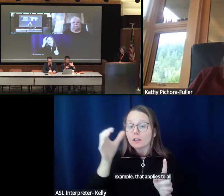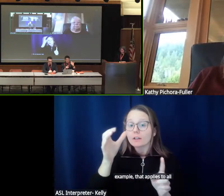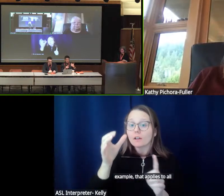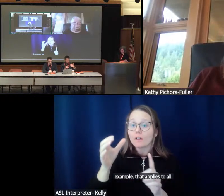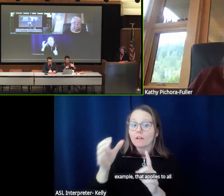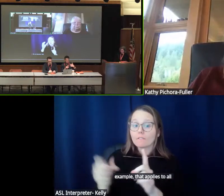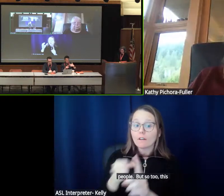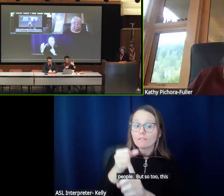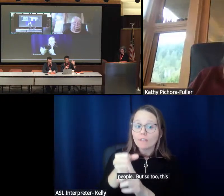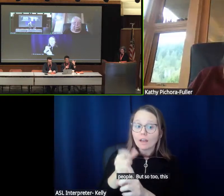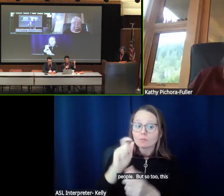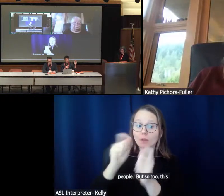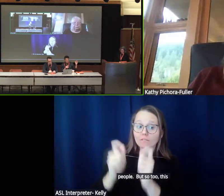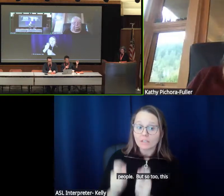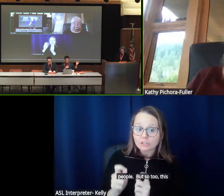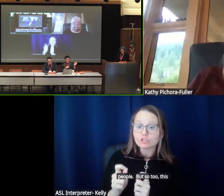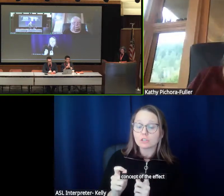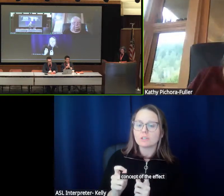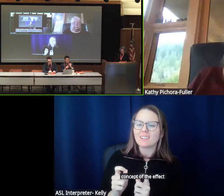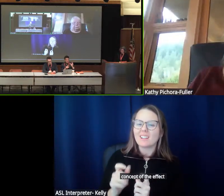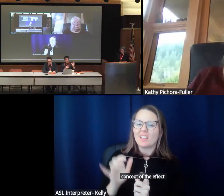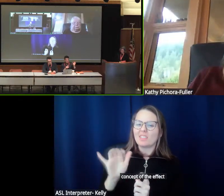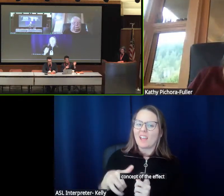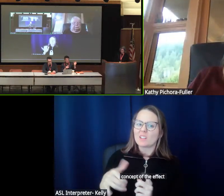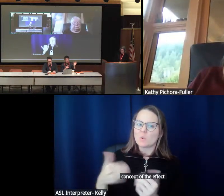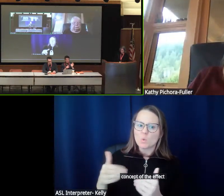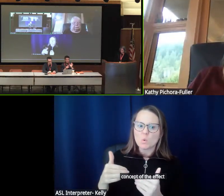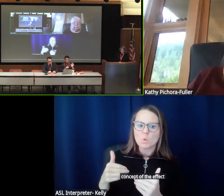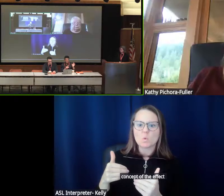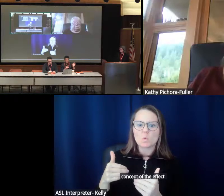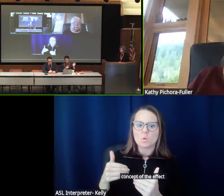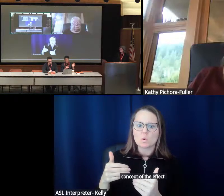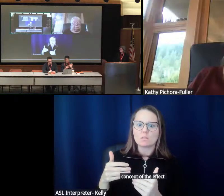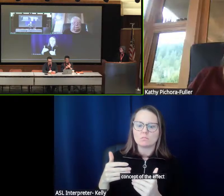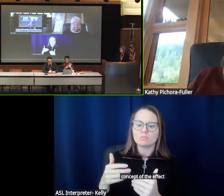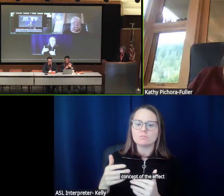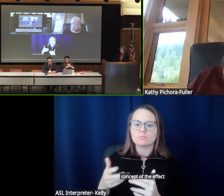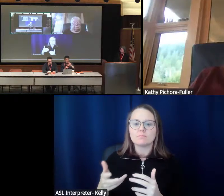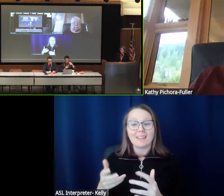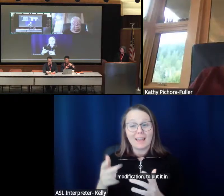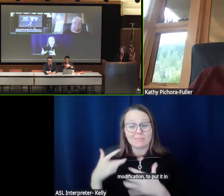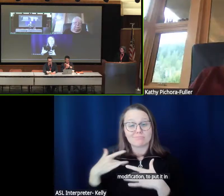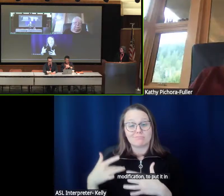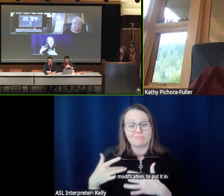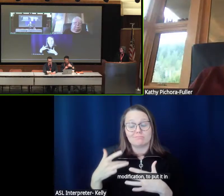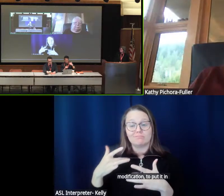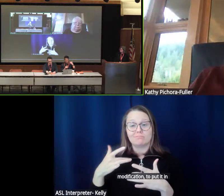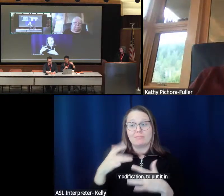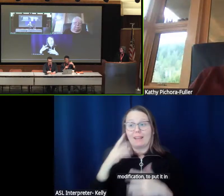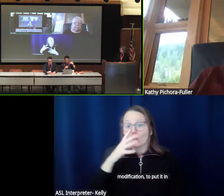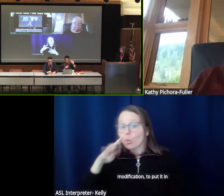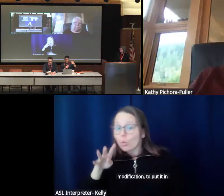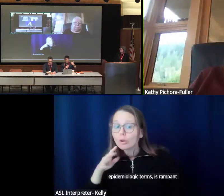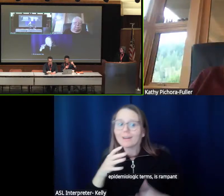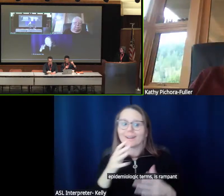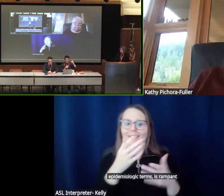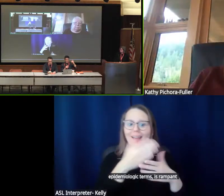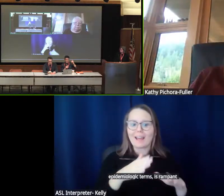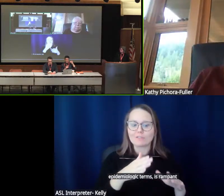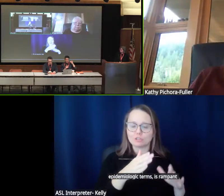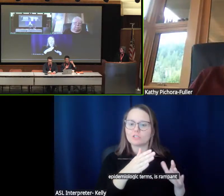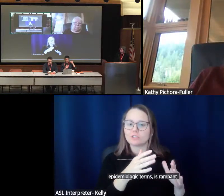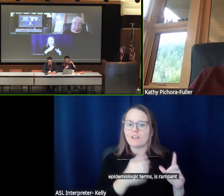it in epidemiologic terms, is rampant, and all too often I think ignored, and average effects are what's